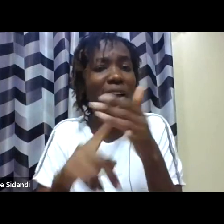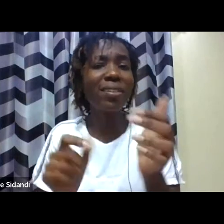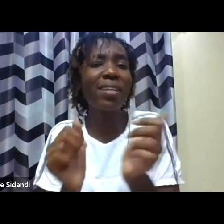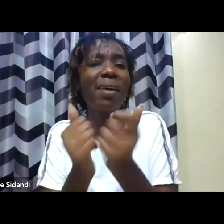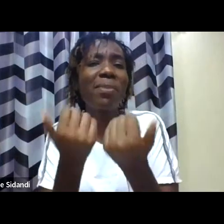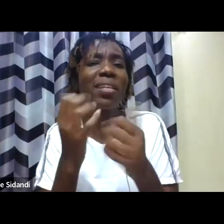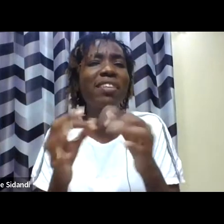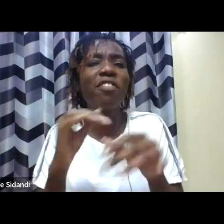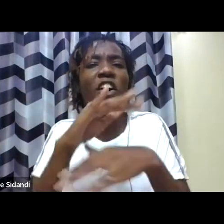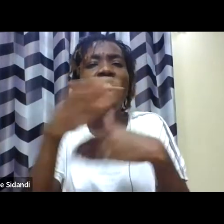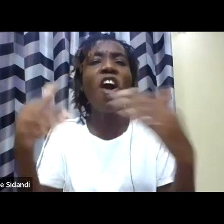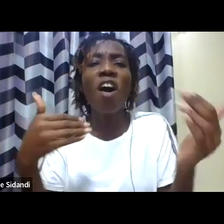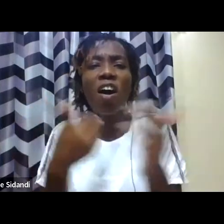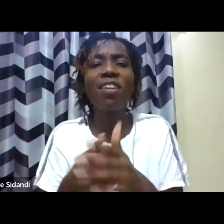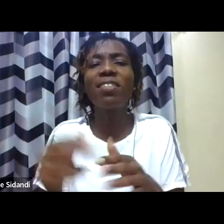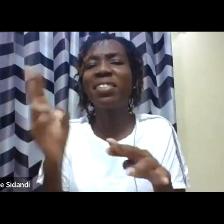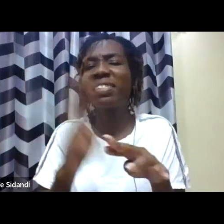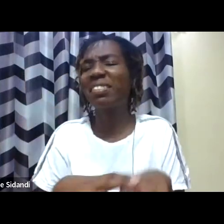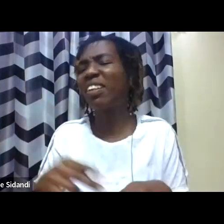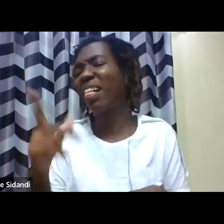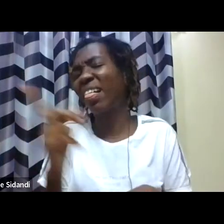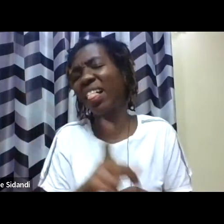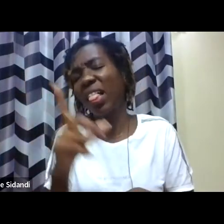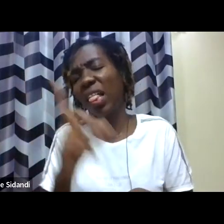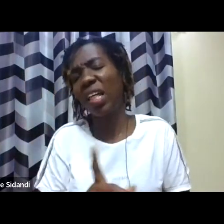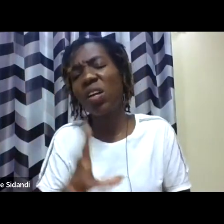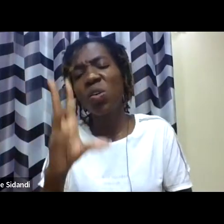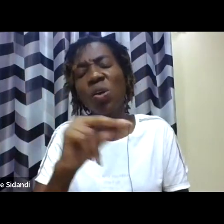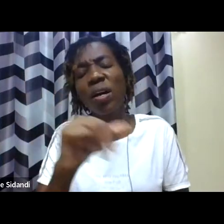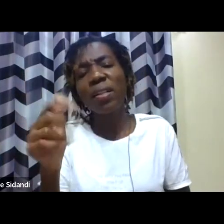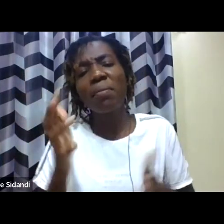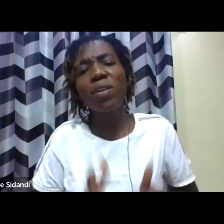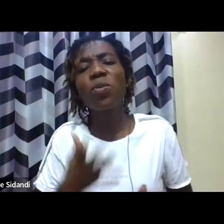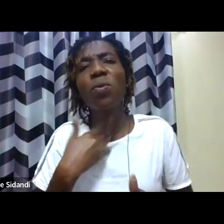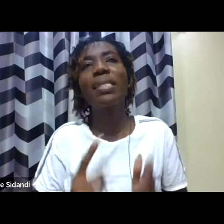are sitting just down here? None of us is going up.